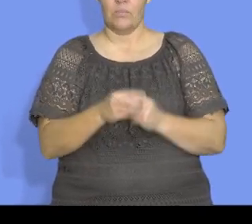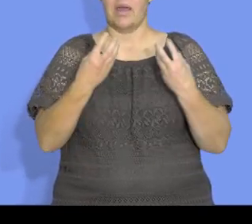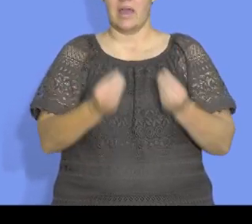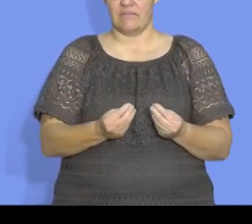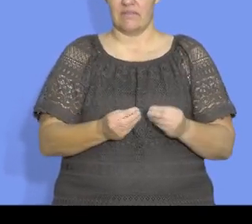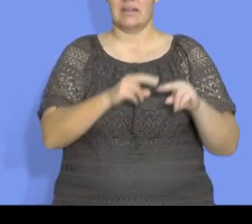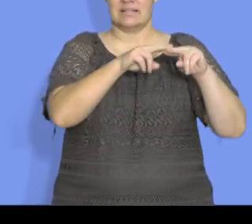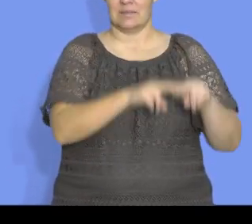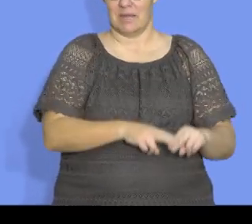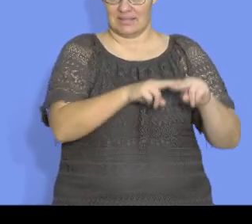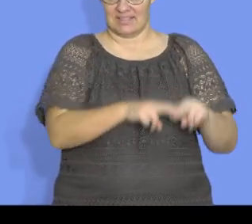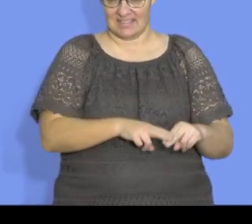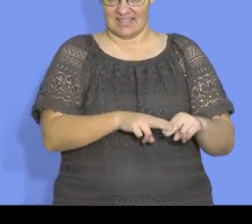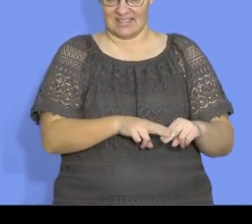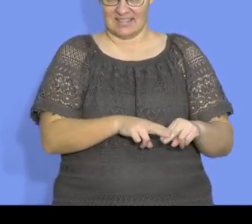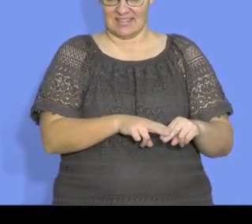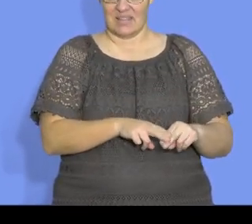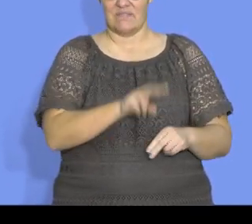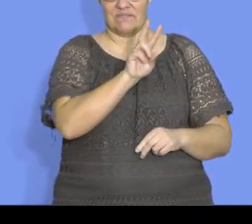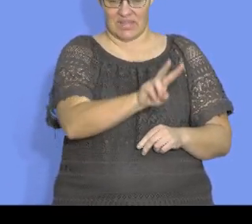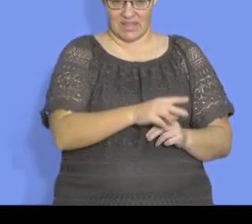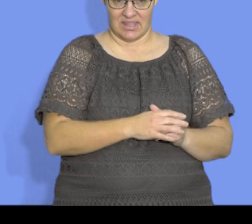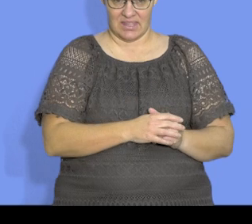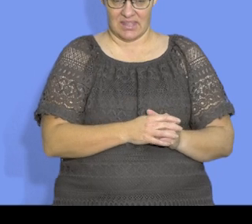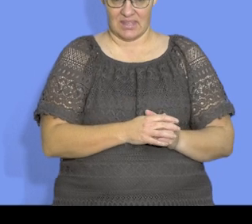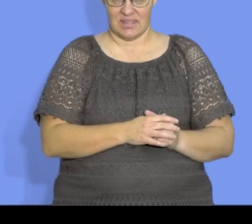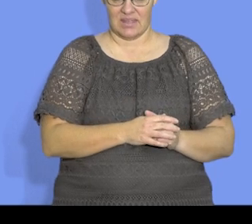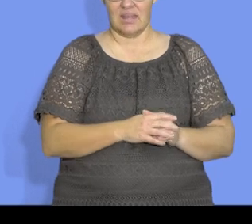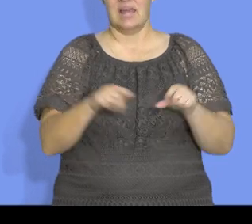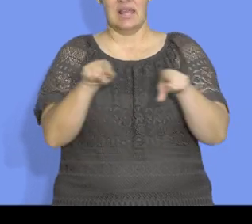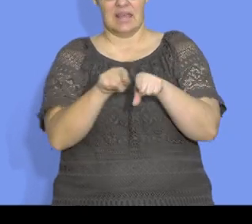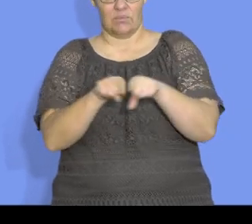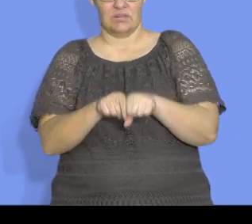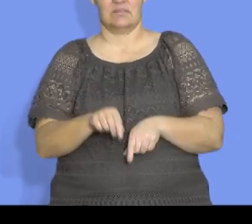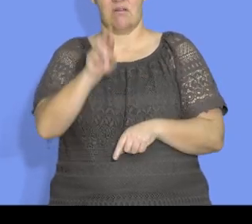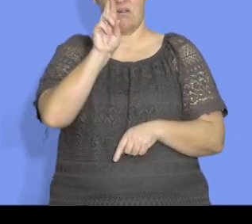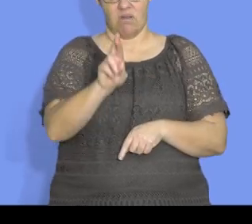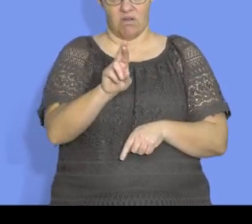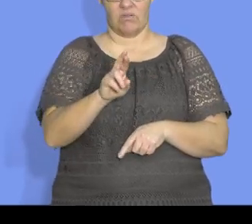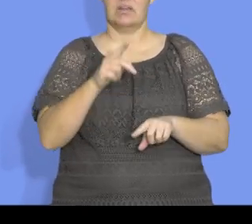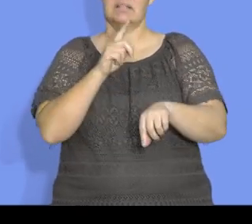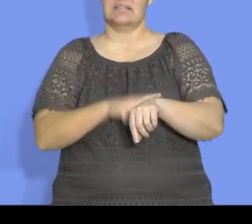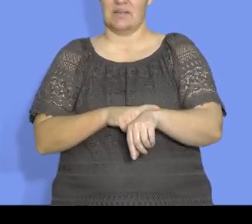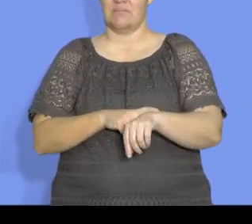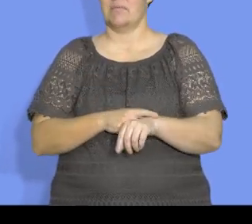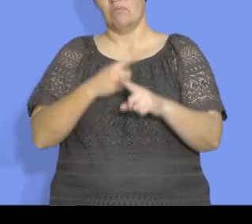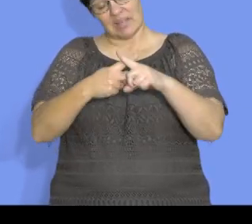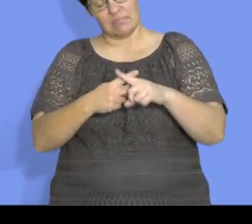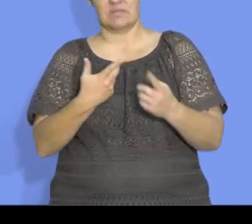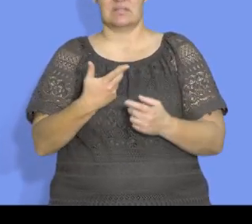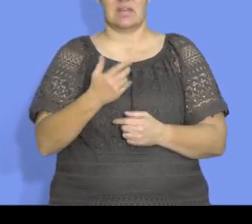we have the dependent variable, V, is equal to R times